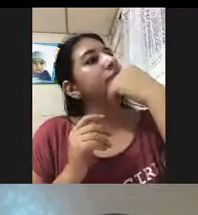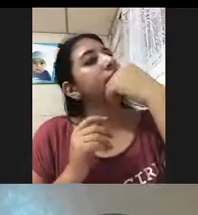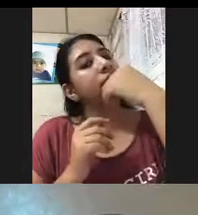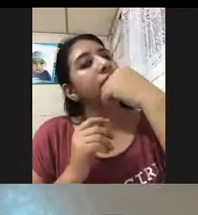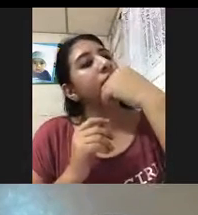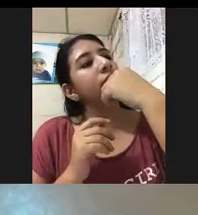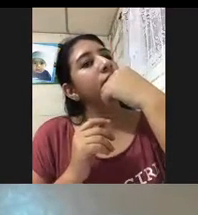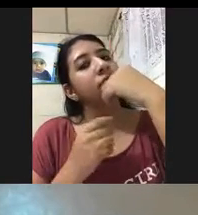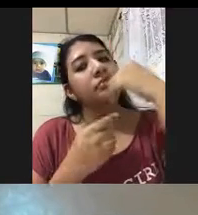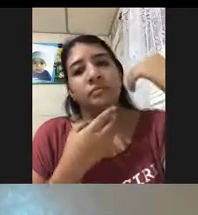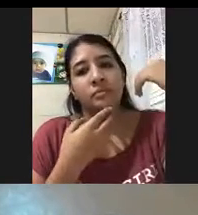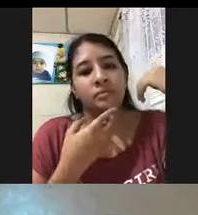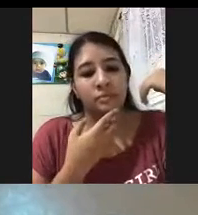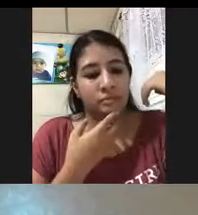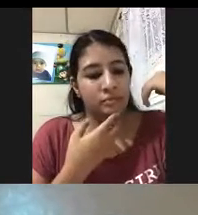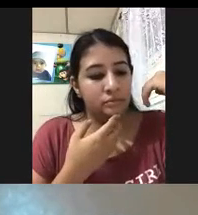Because I have a problem with